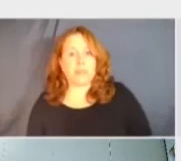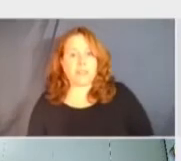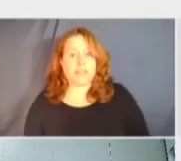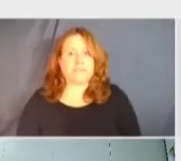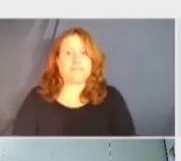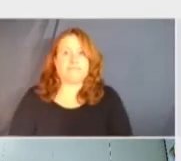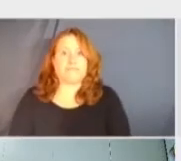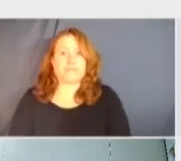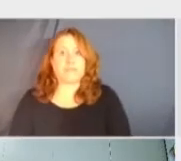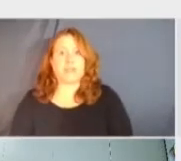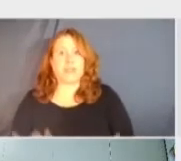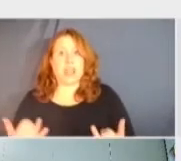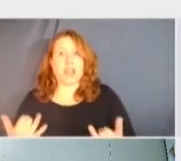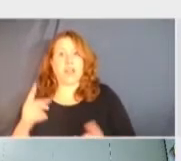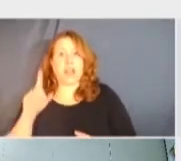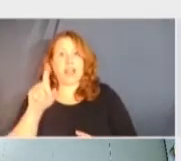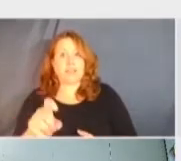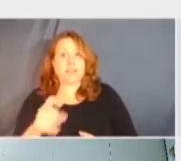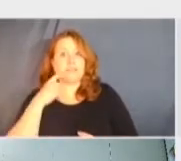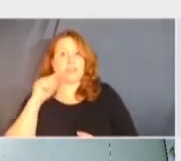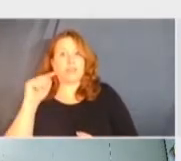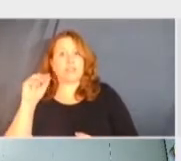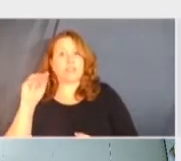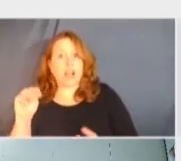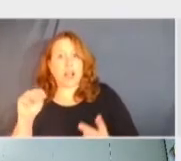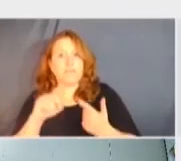Tom or Brendan to give a short report.